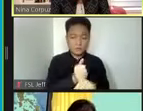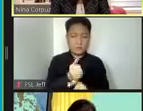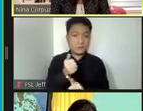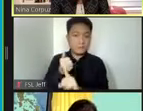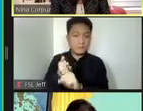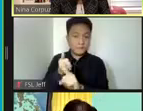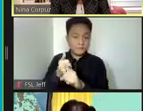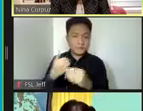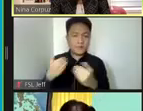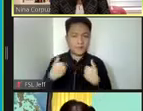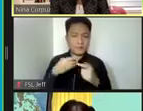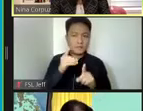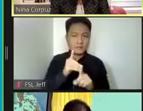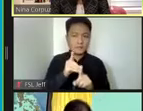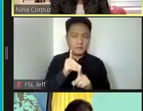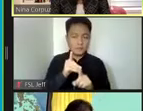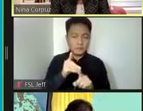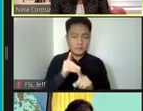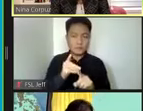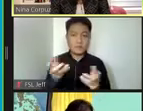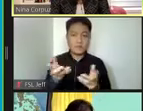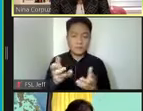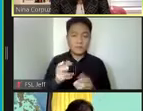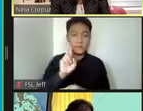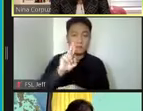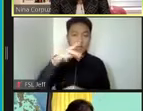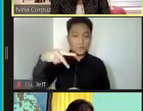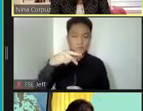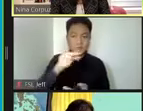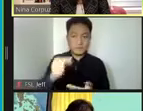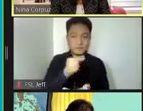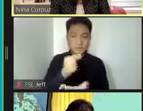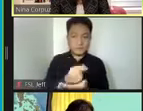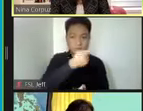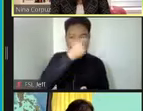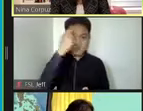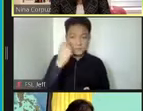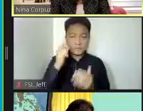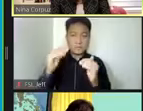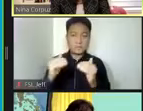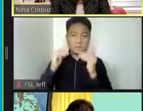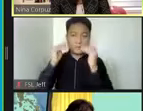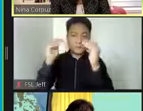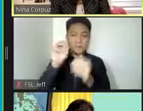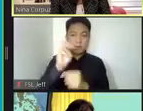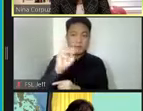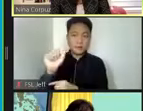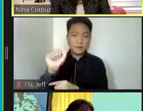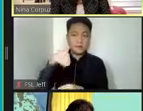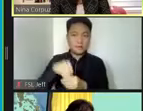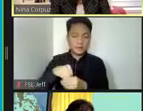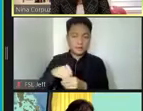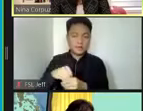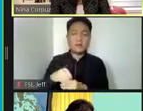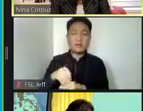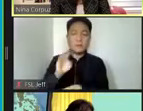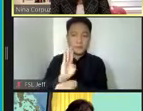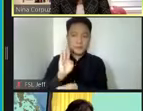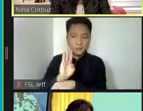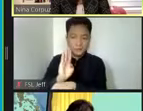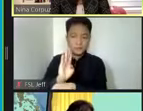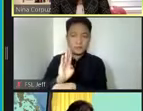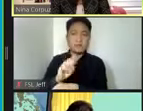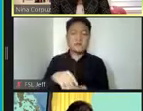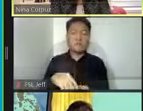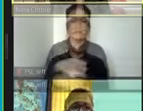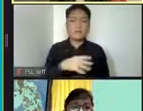Entrepreneurship and Social Enterprise Development from the Ateneo de Manila University Graduate School of Business.